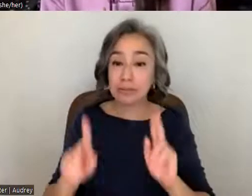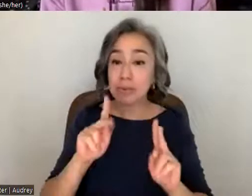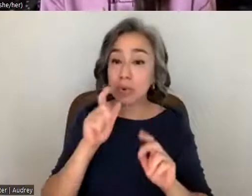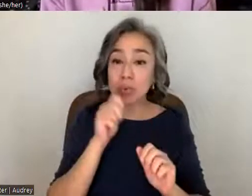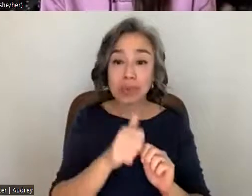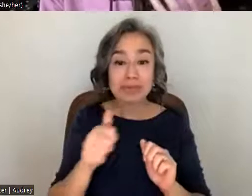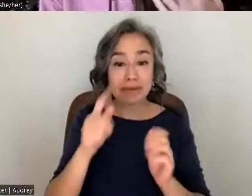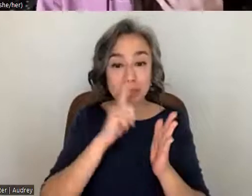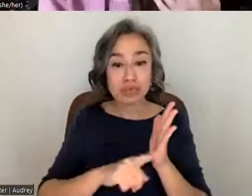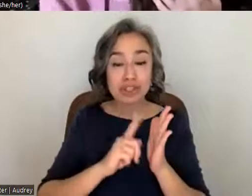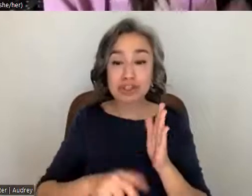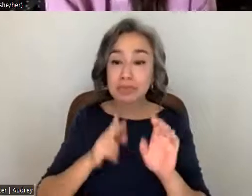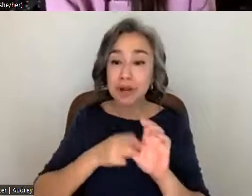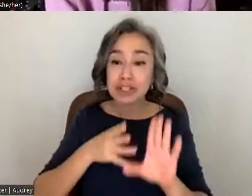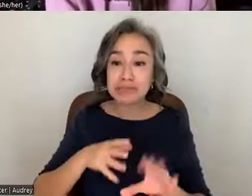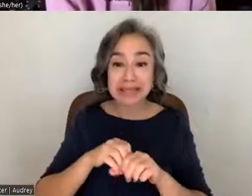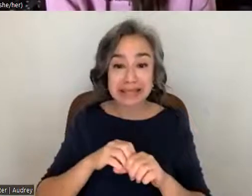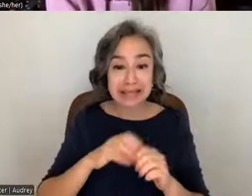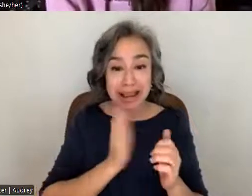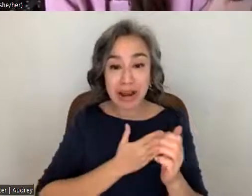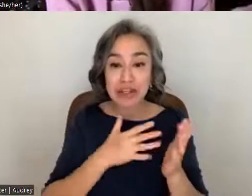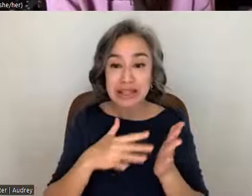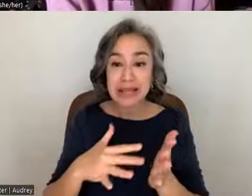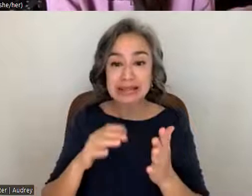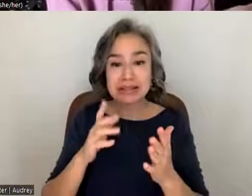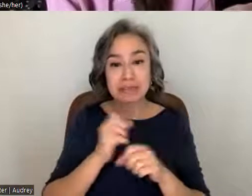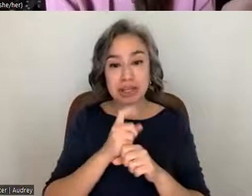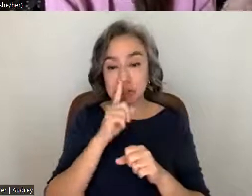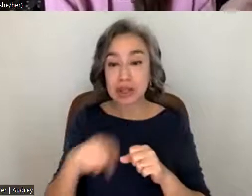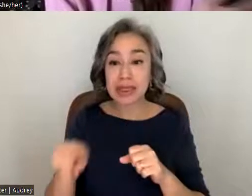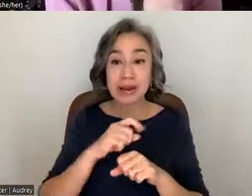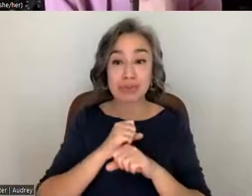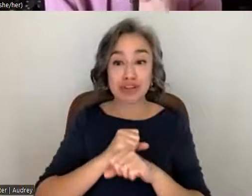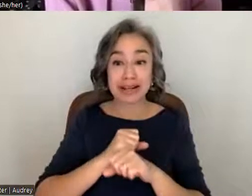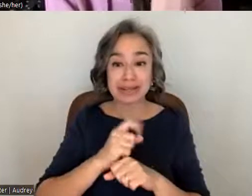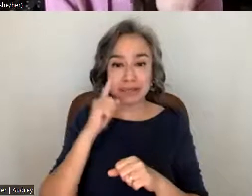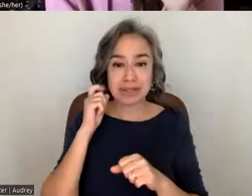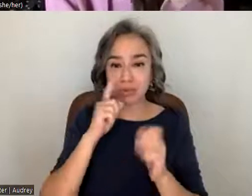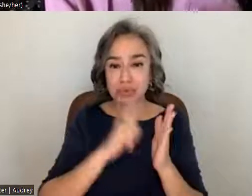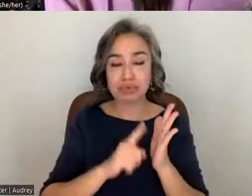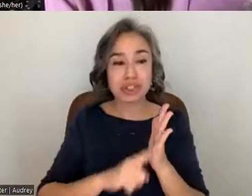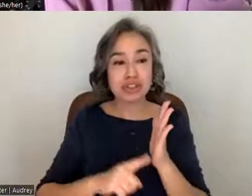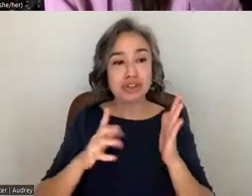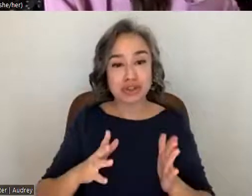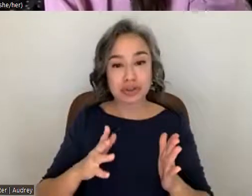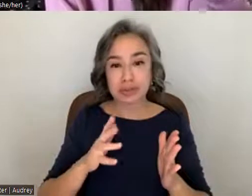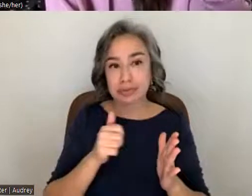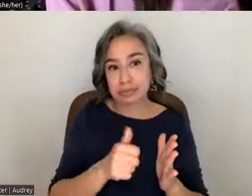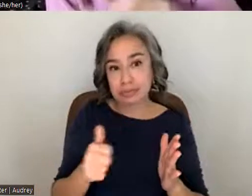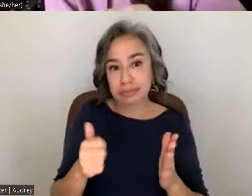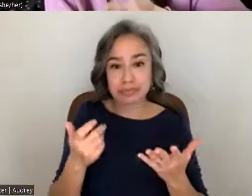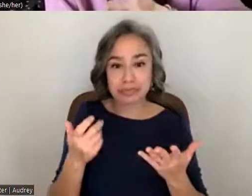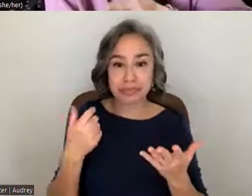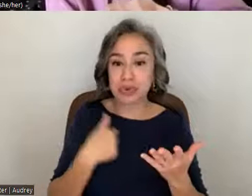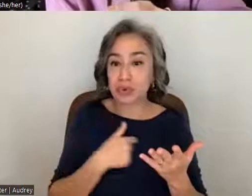participants in our studies are protected because researchers, you know, can get we can get